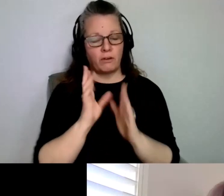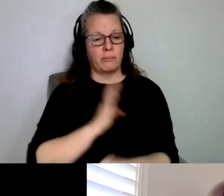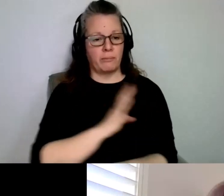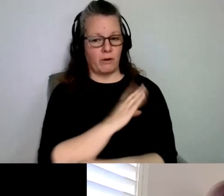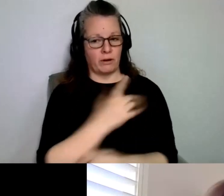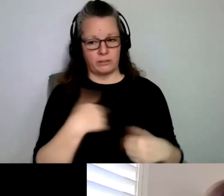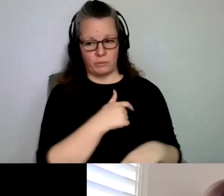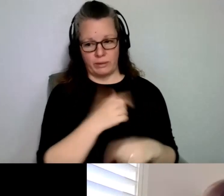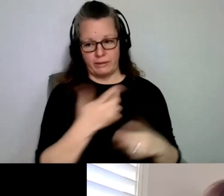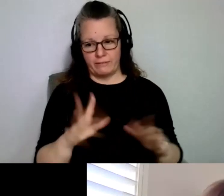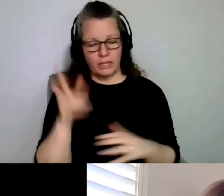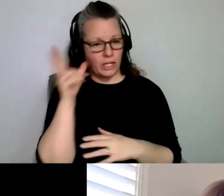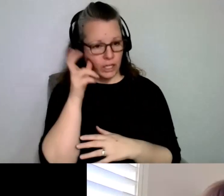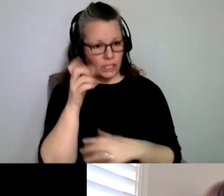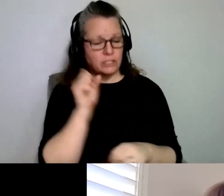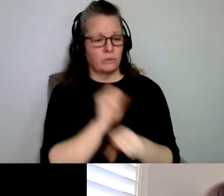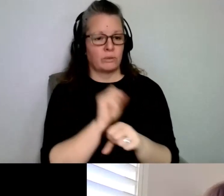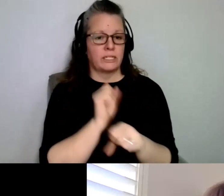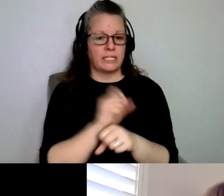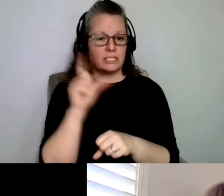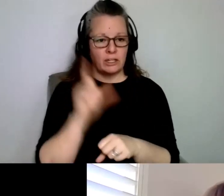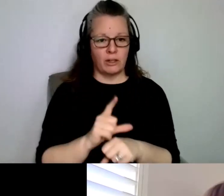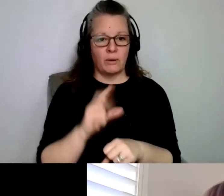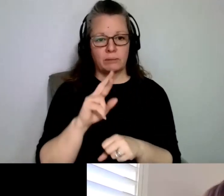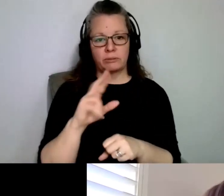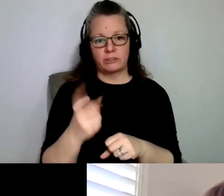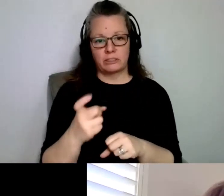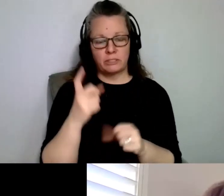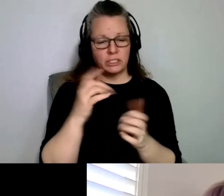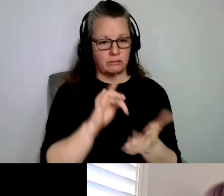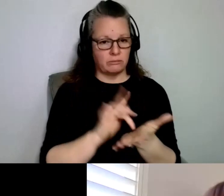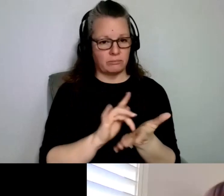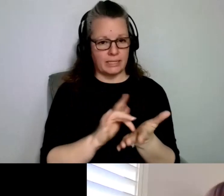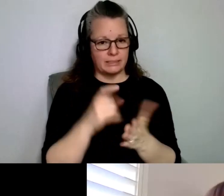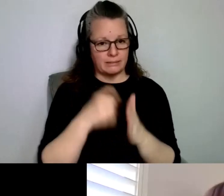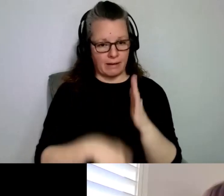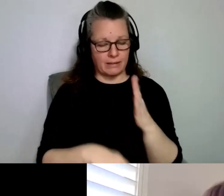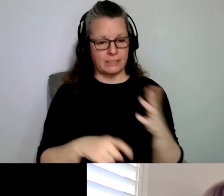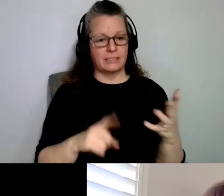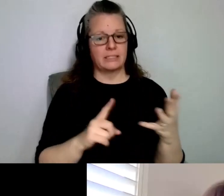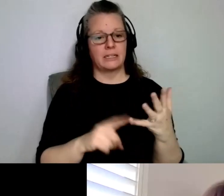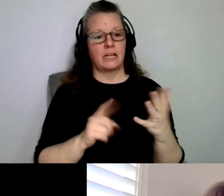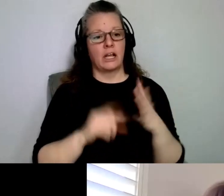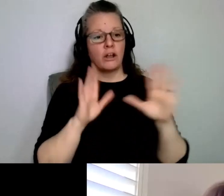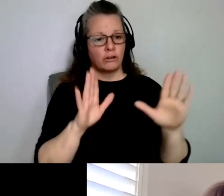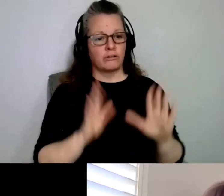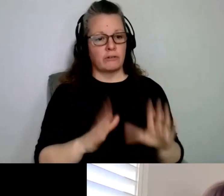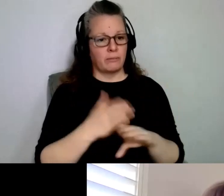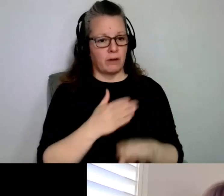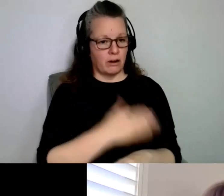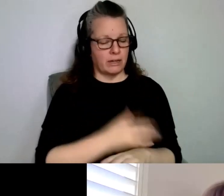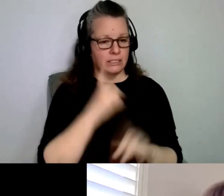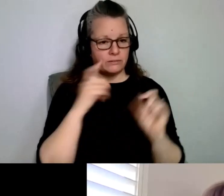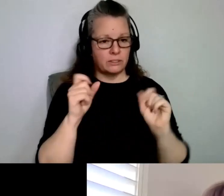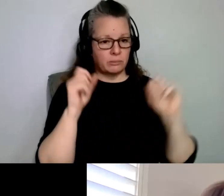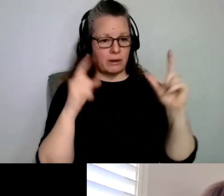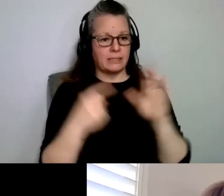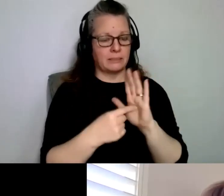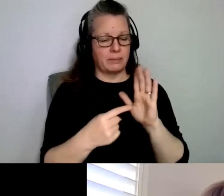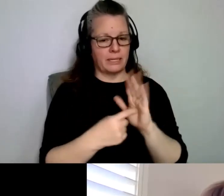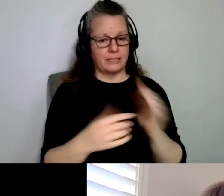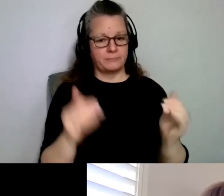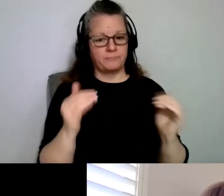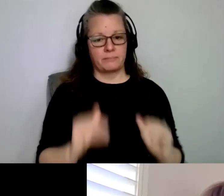work to lower prescription drug costs. We've made great progress addressing surprise billing, and we're creating a